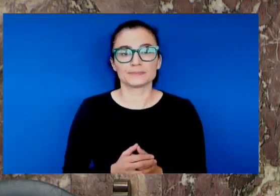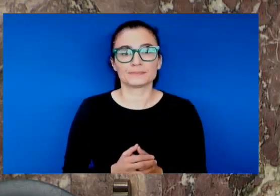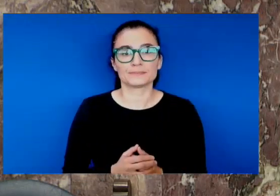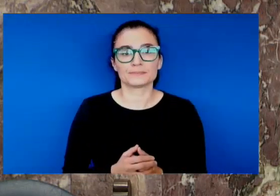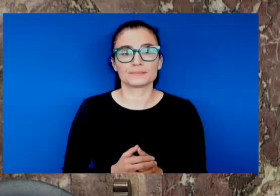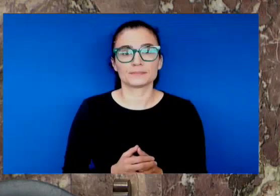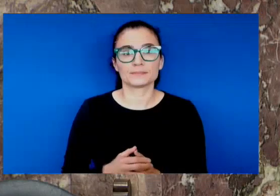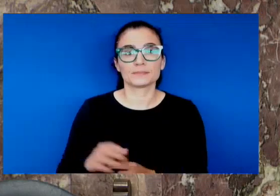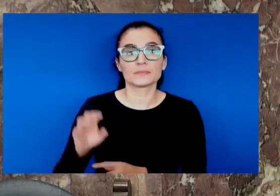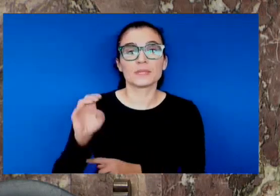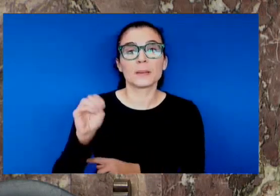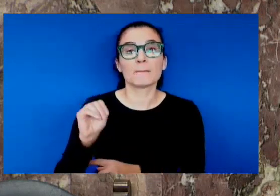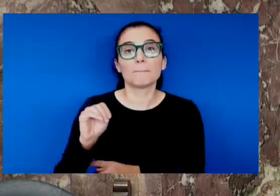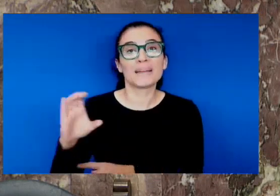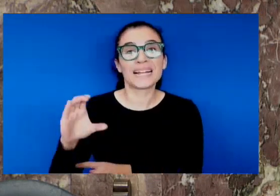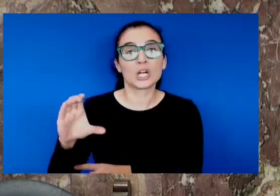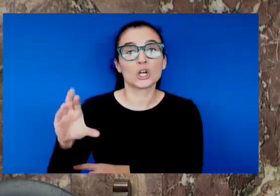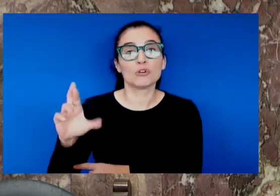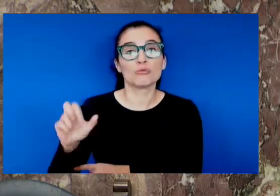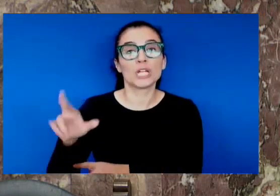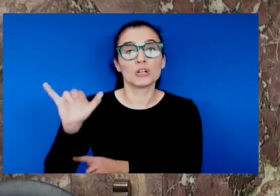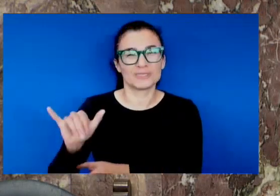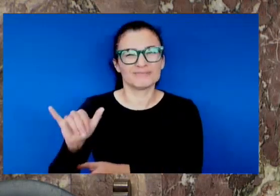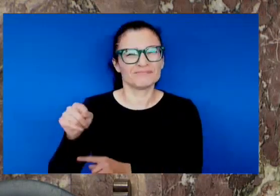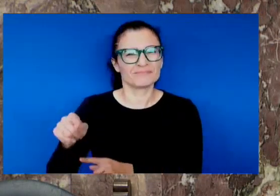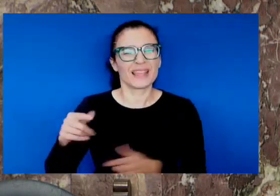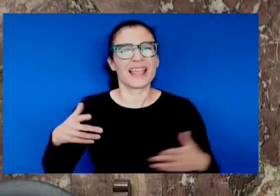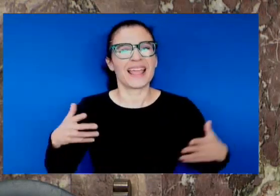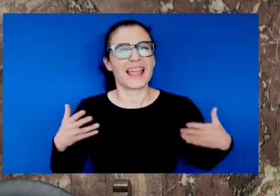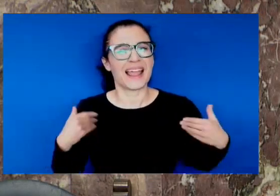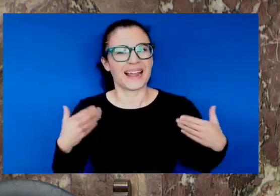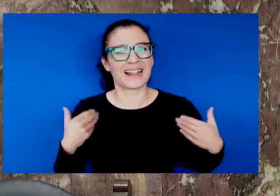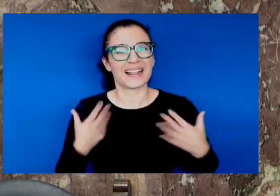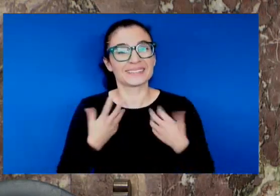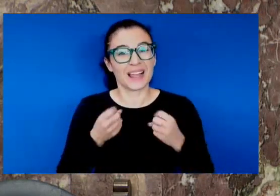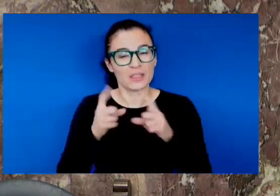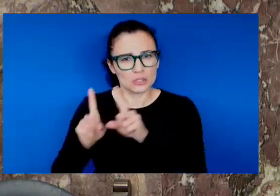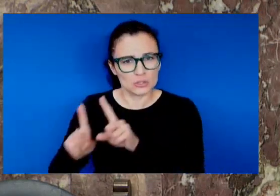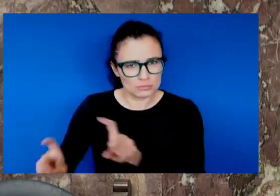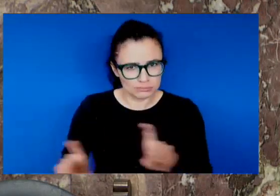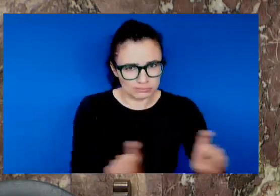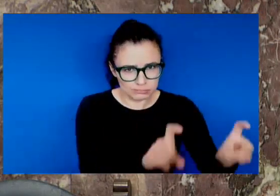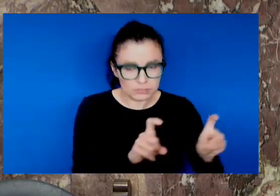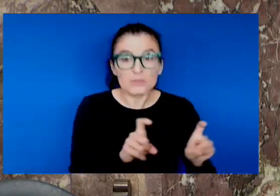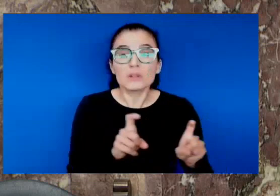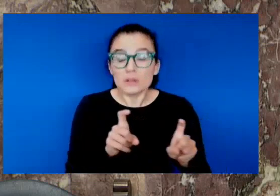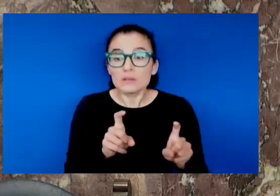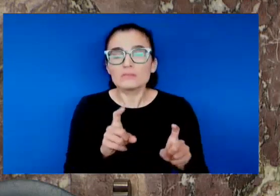we are addressing in terms of a rise in concerns around mental health issues for youth that we're investing